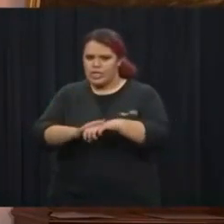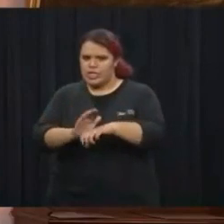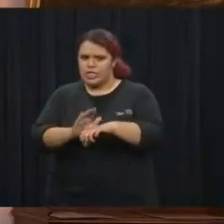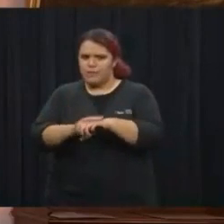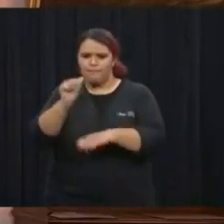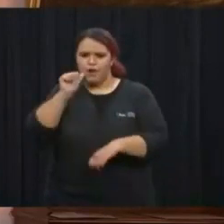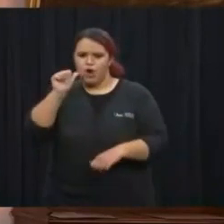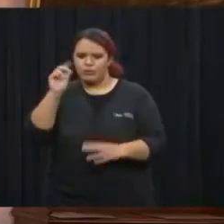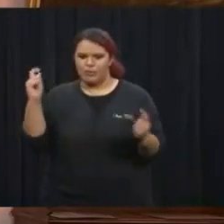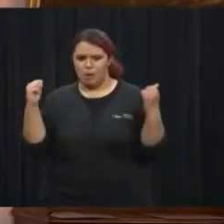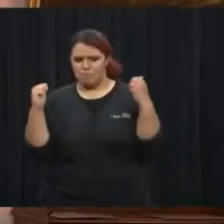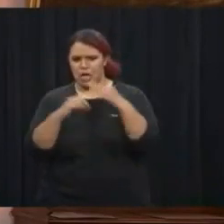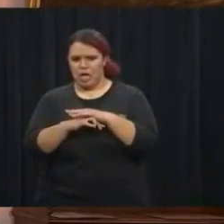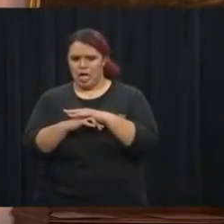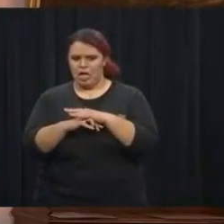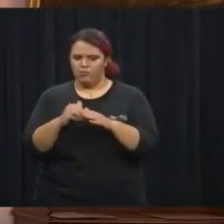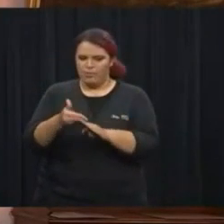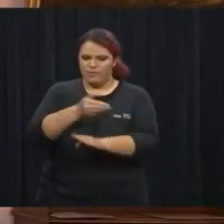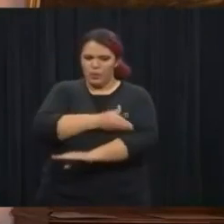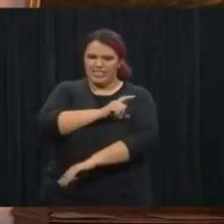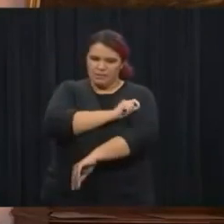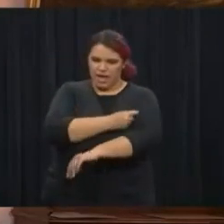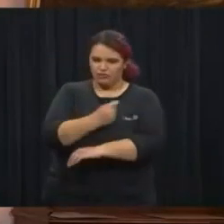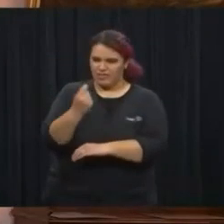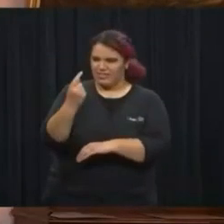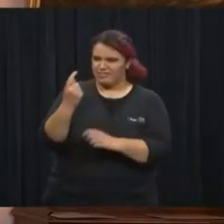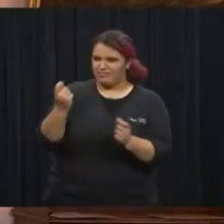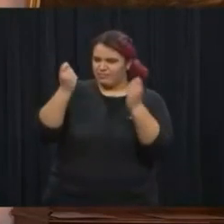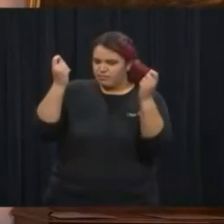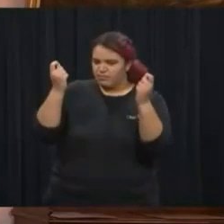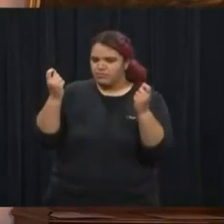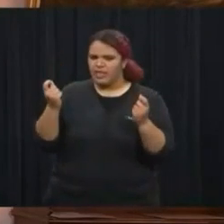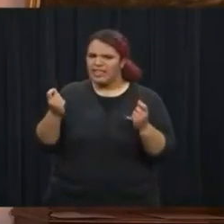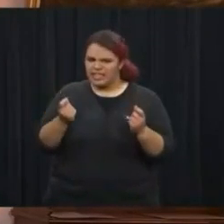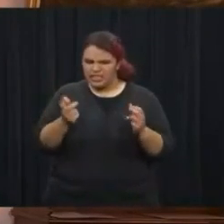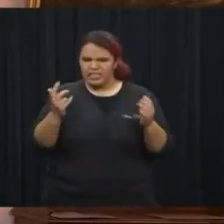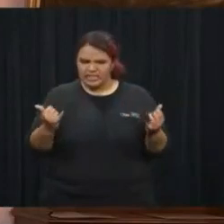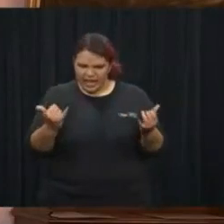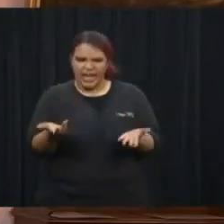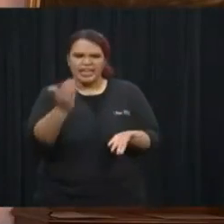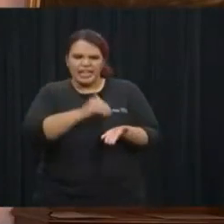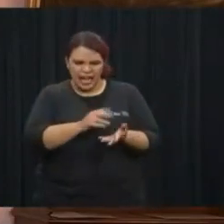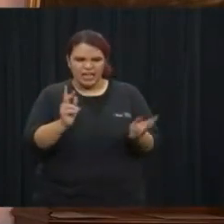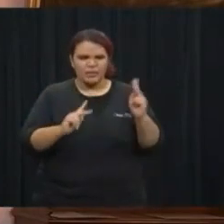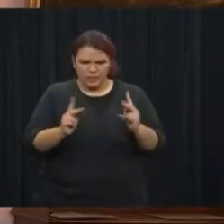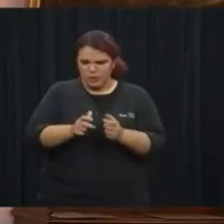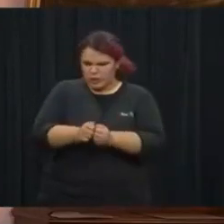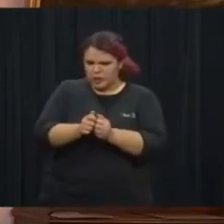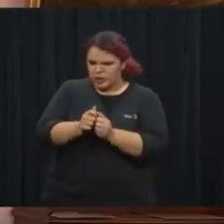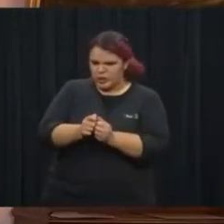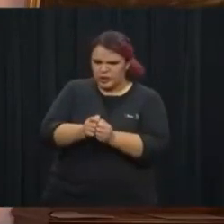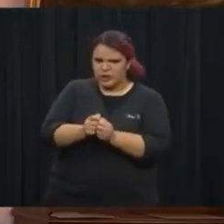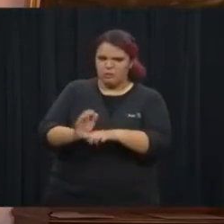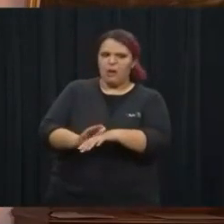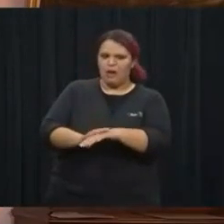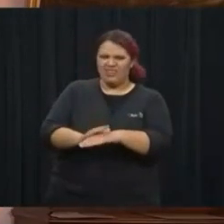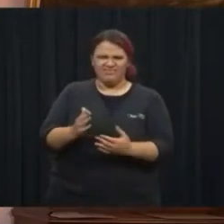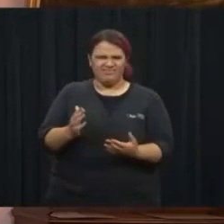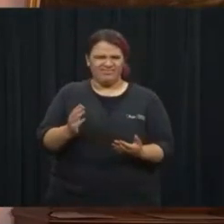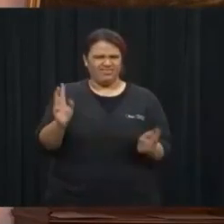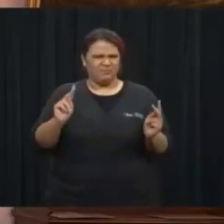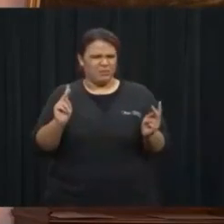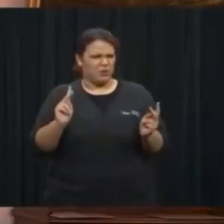innovation. But for you at home, for most of us, that test will not make a difference in how you're treated. So if you're a person who can really ride this